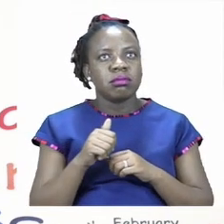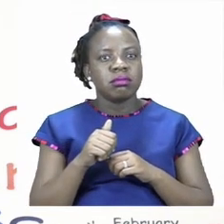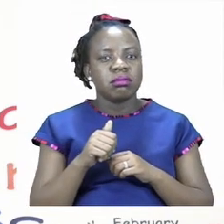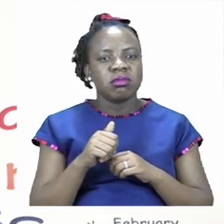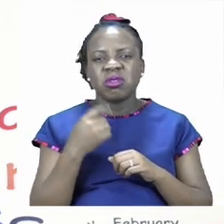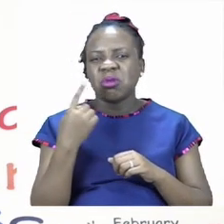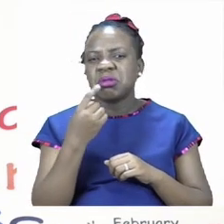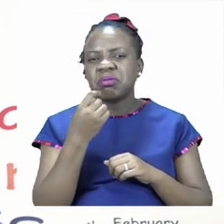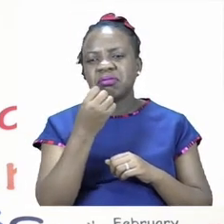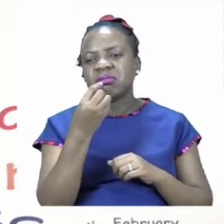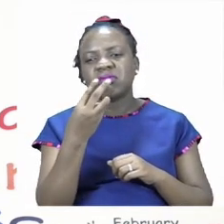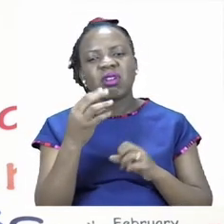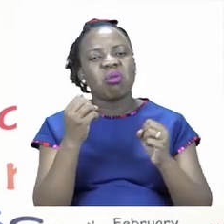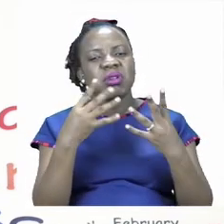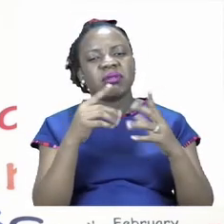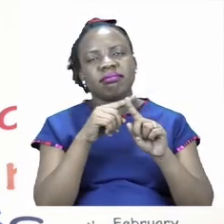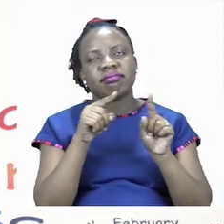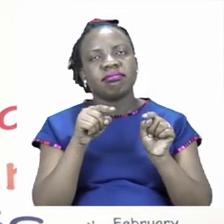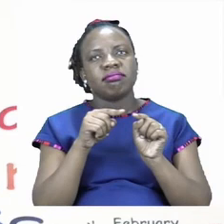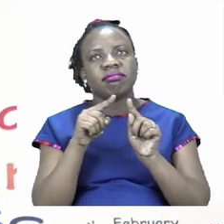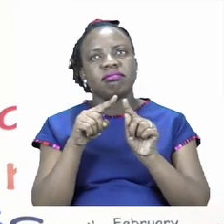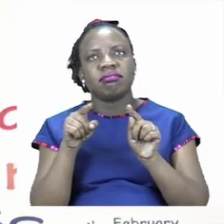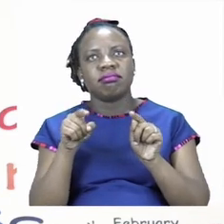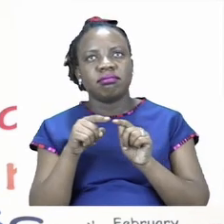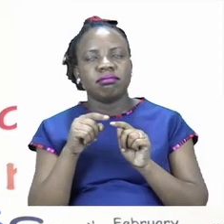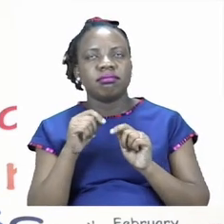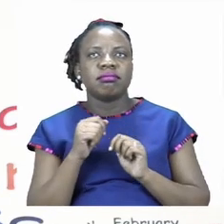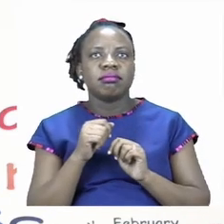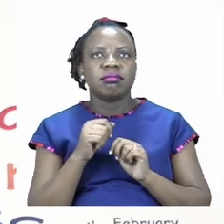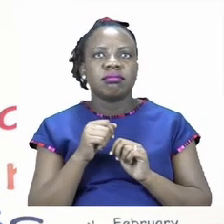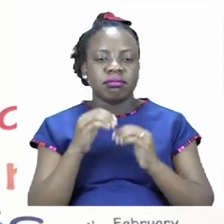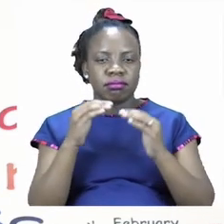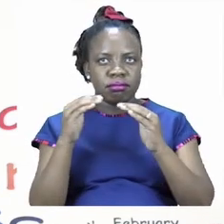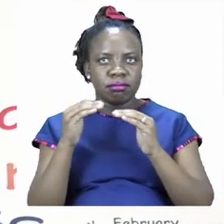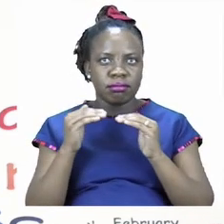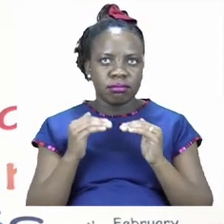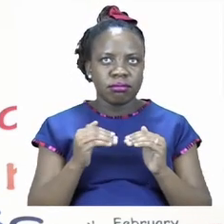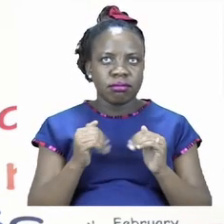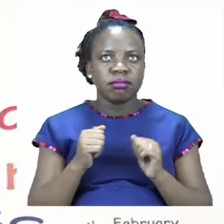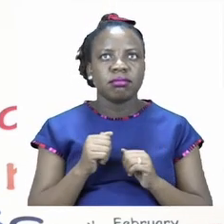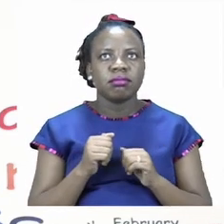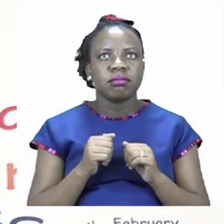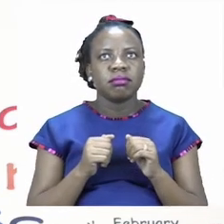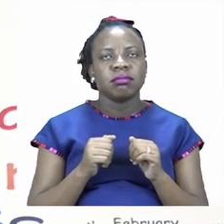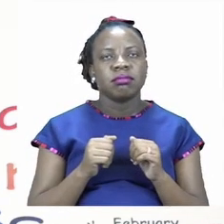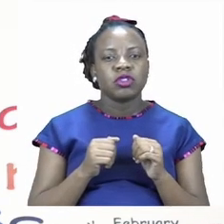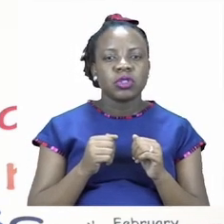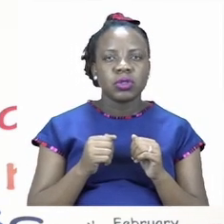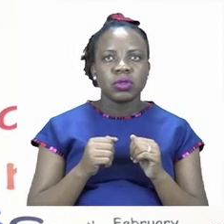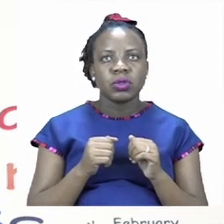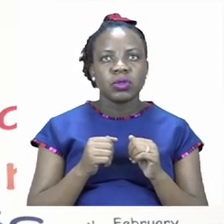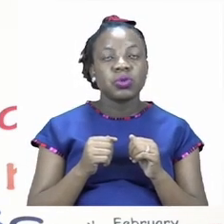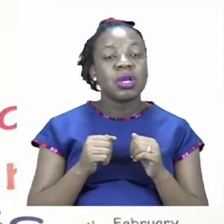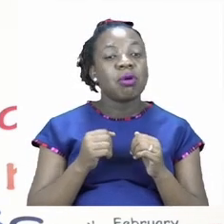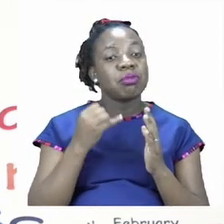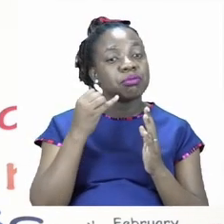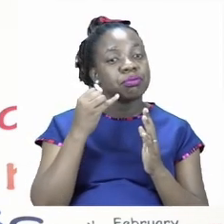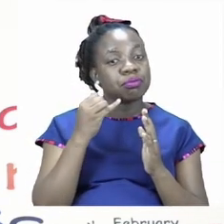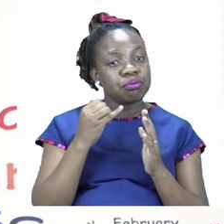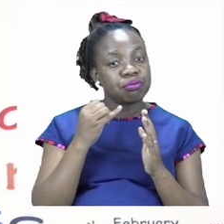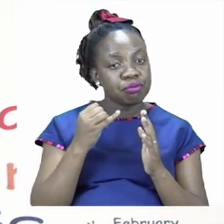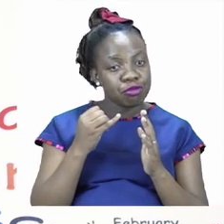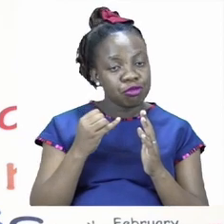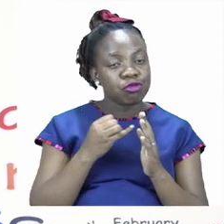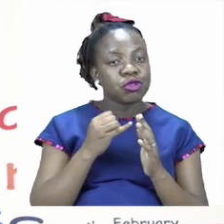counting. Then for the next one, for number 2, instead of us counting, they actually want us to make